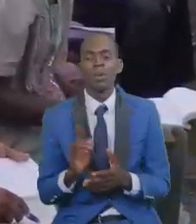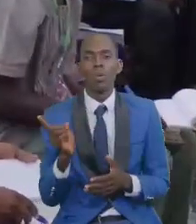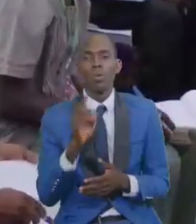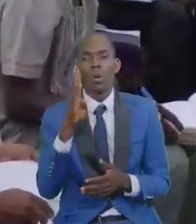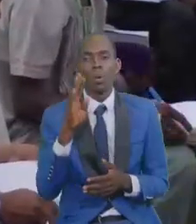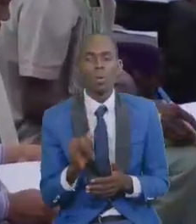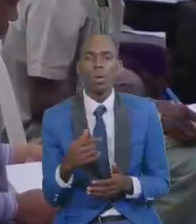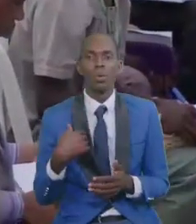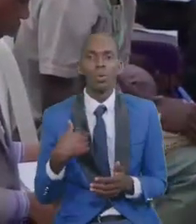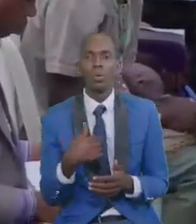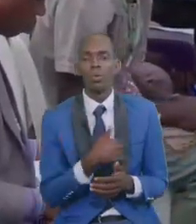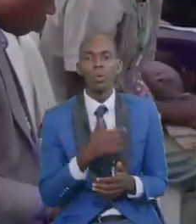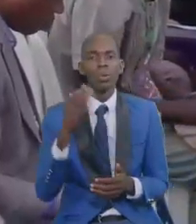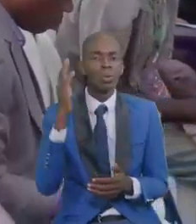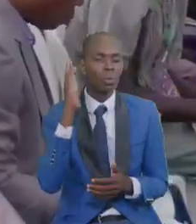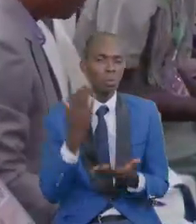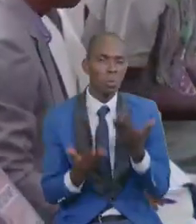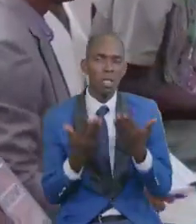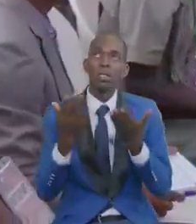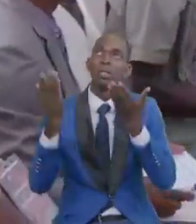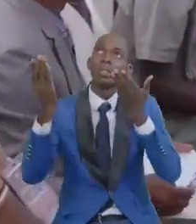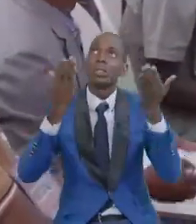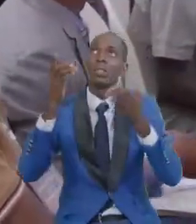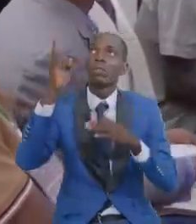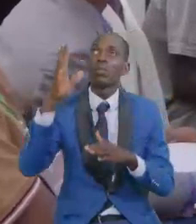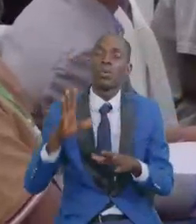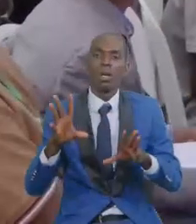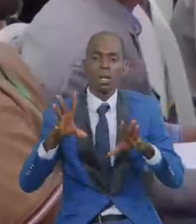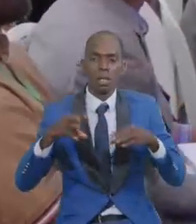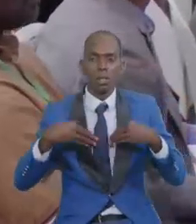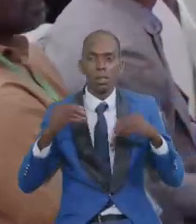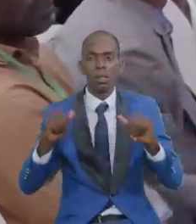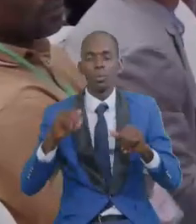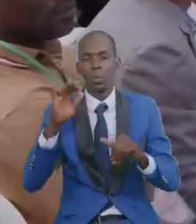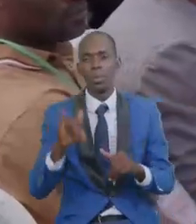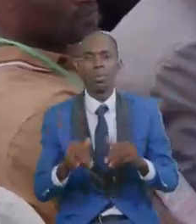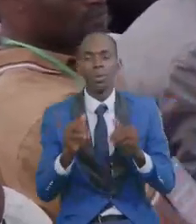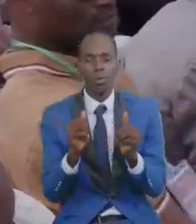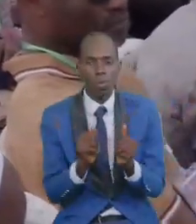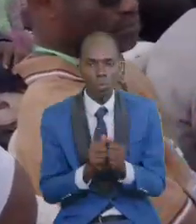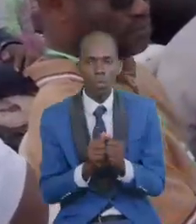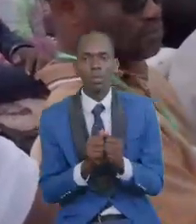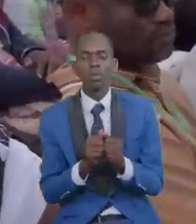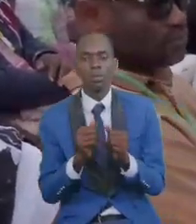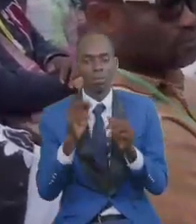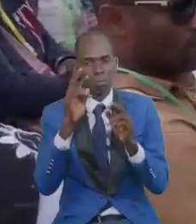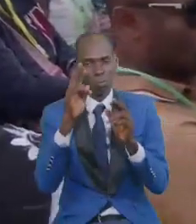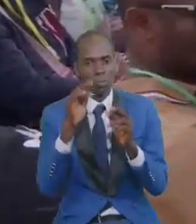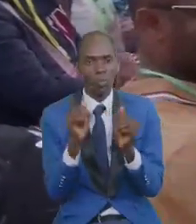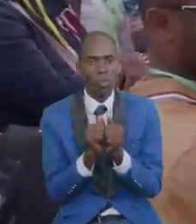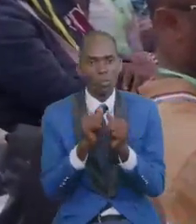whereby we may serve God acceptably with reverence and godly